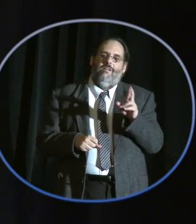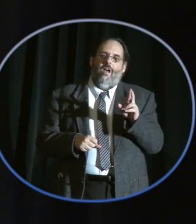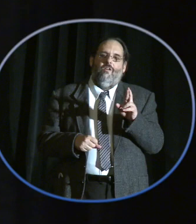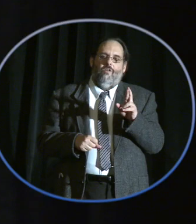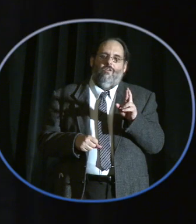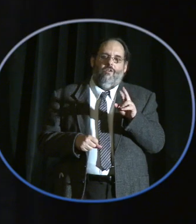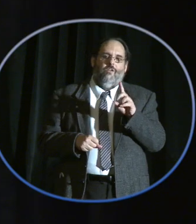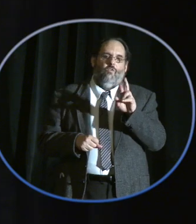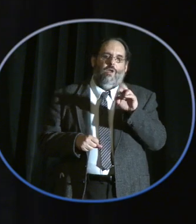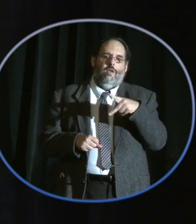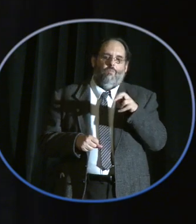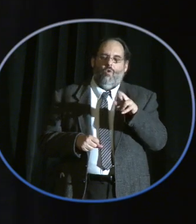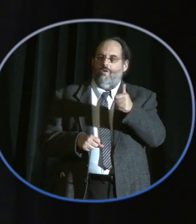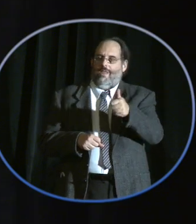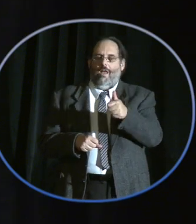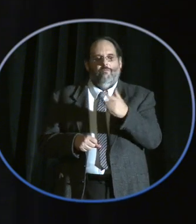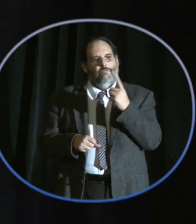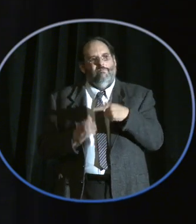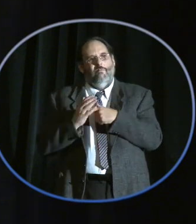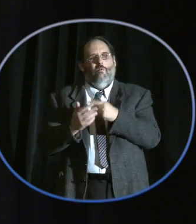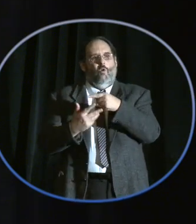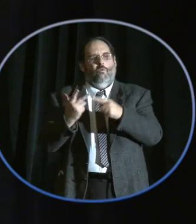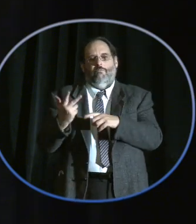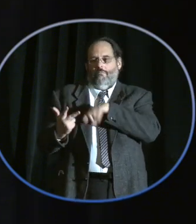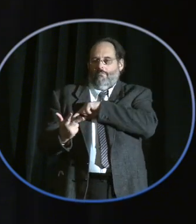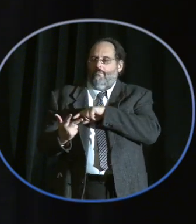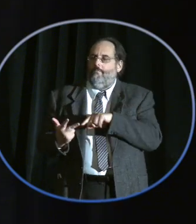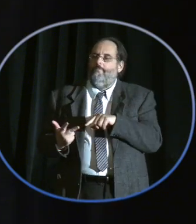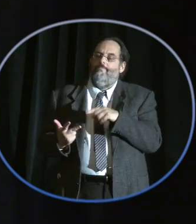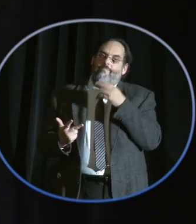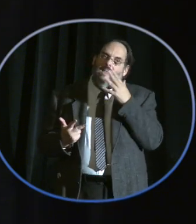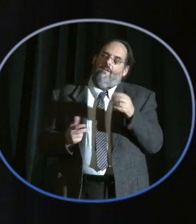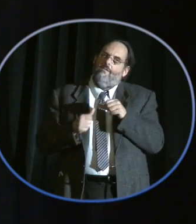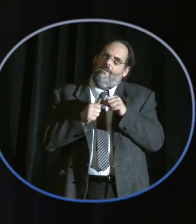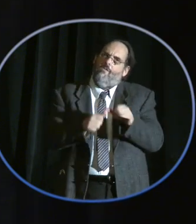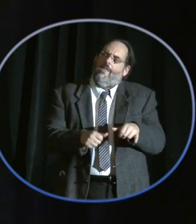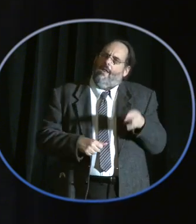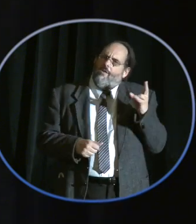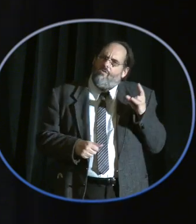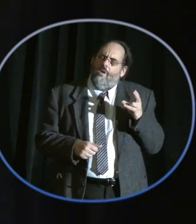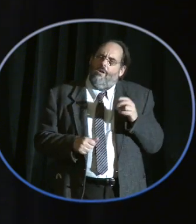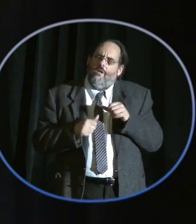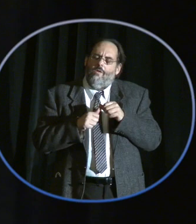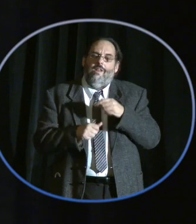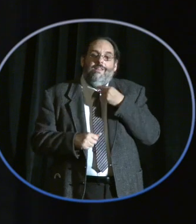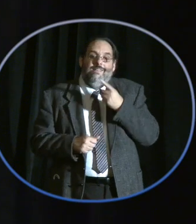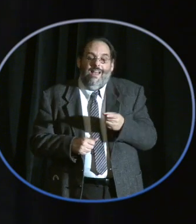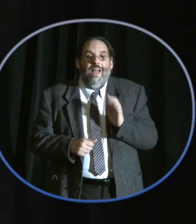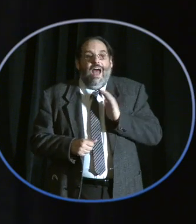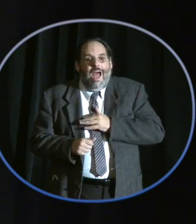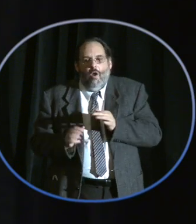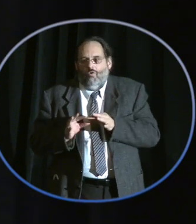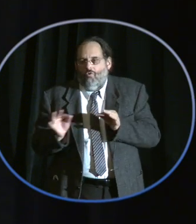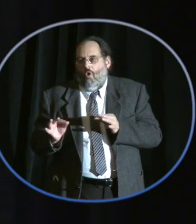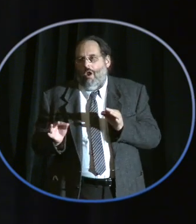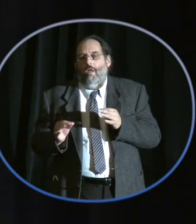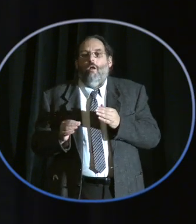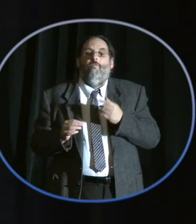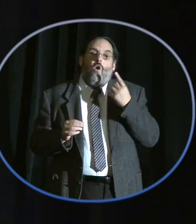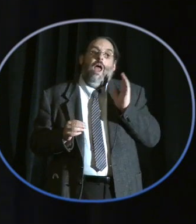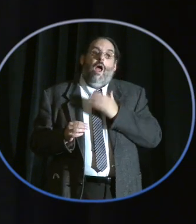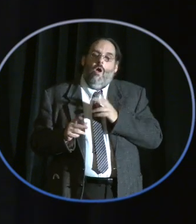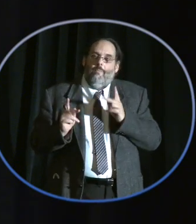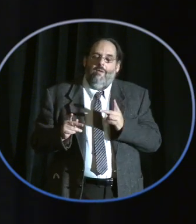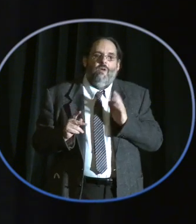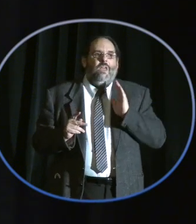Draper herself. Thank you, Dr. Draper, for keeping the legacy alive, for continuing to tell our stories for our